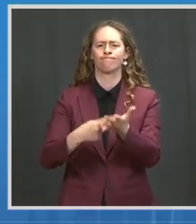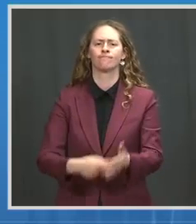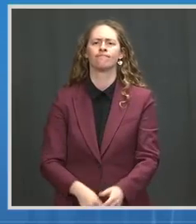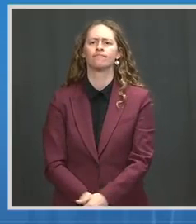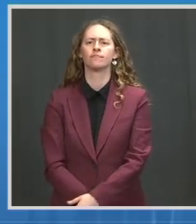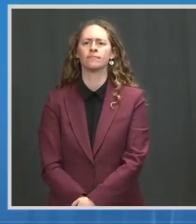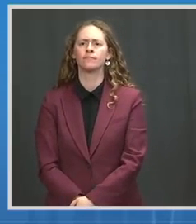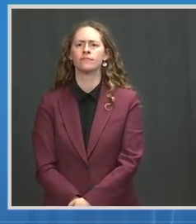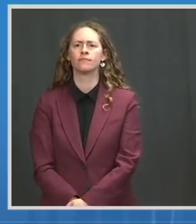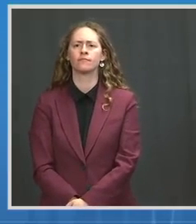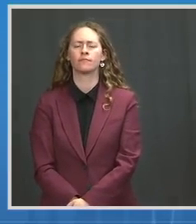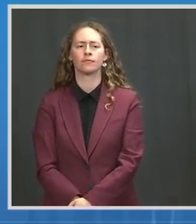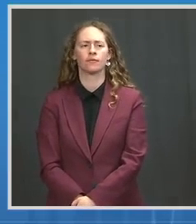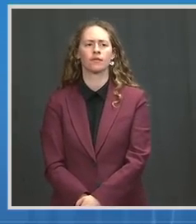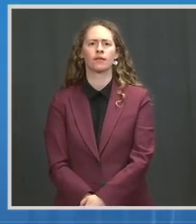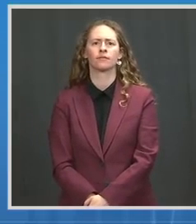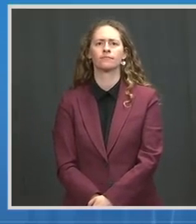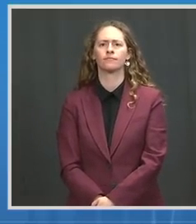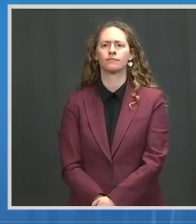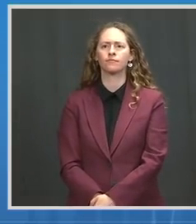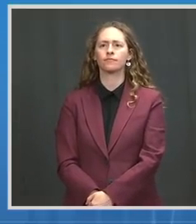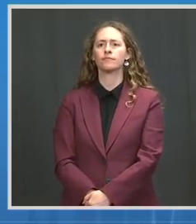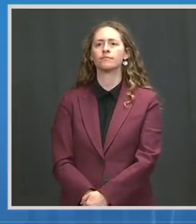Ebony McMorris at the American Urban Radio Network.